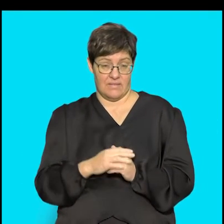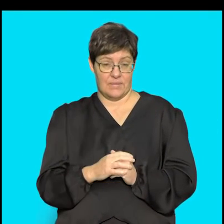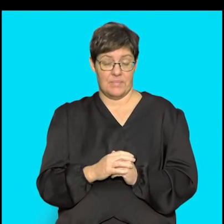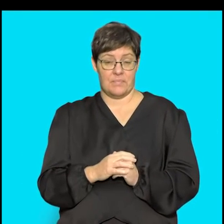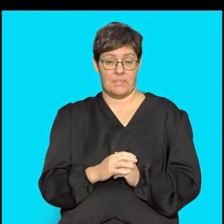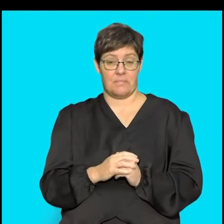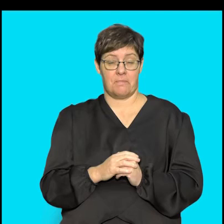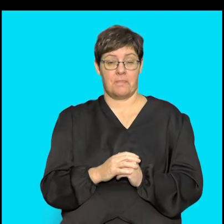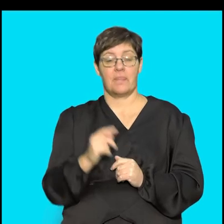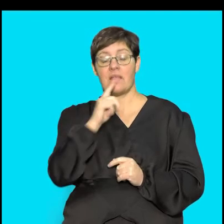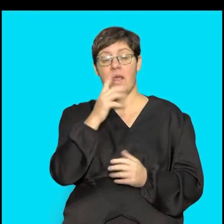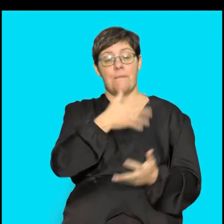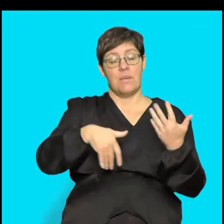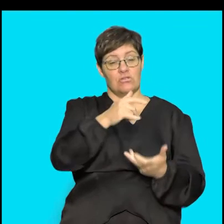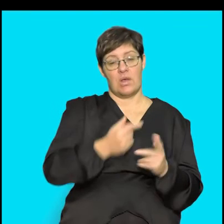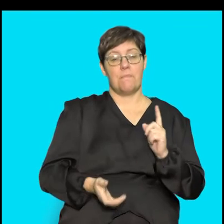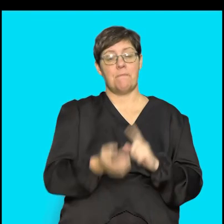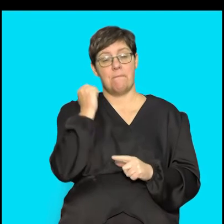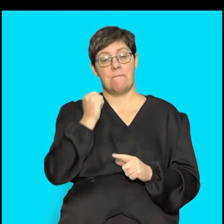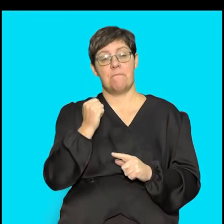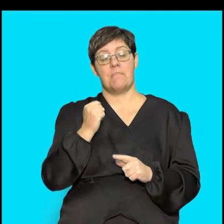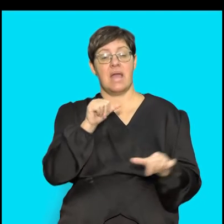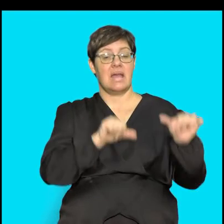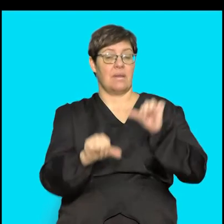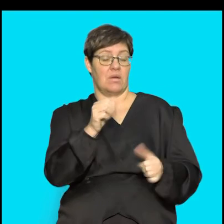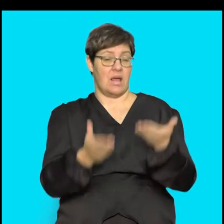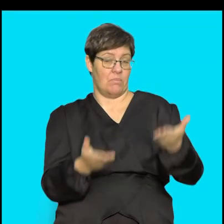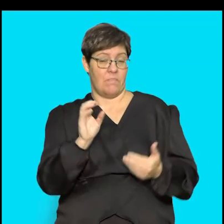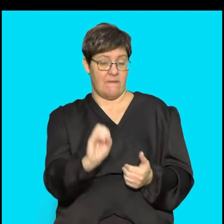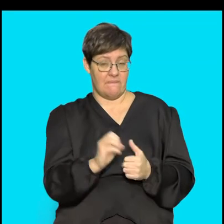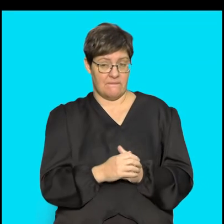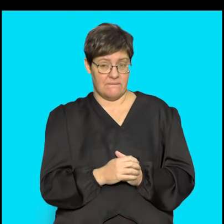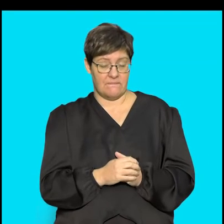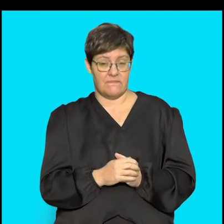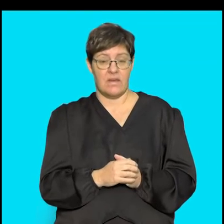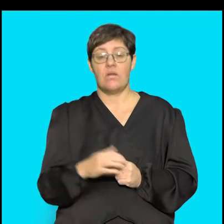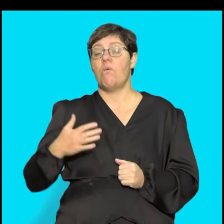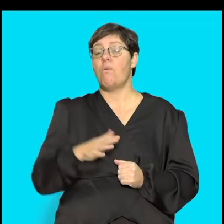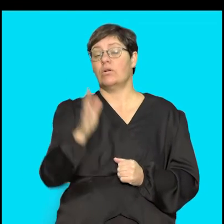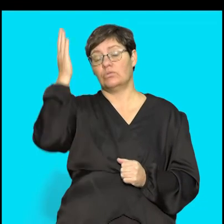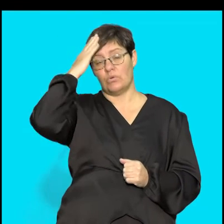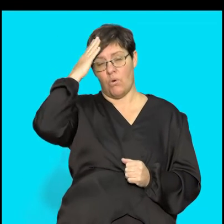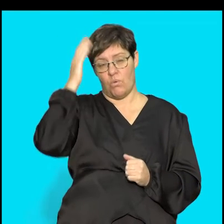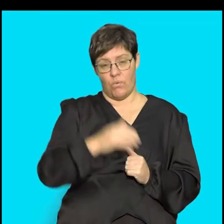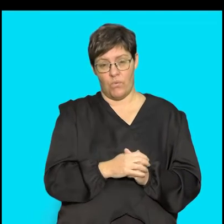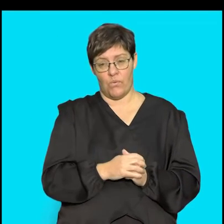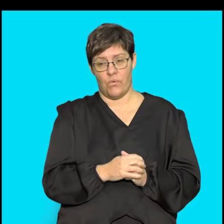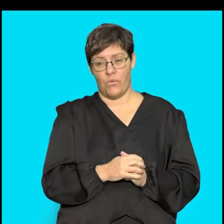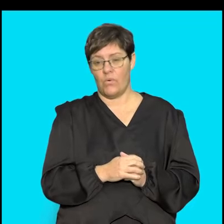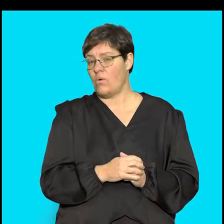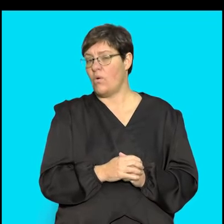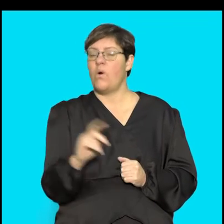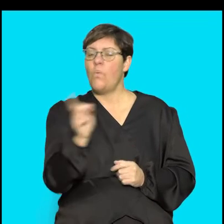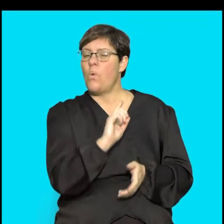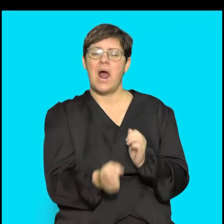Kelvin. The reaction mixture has reached a state of chemical equilibrium, and we want to now work out